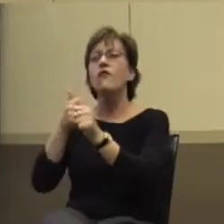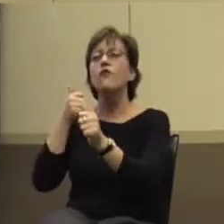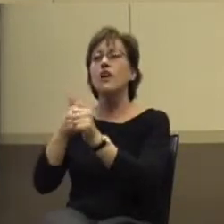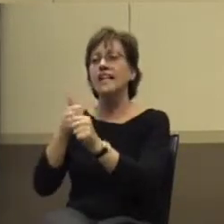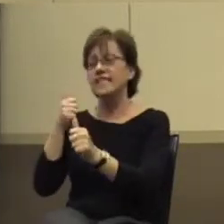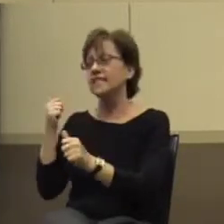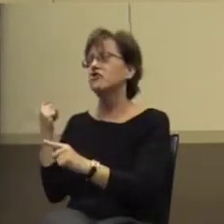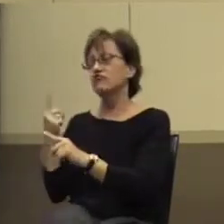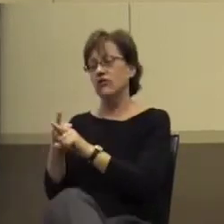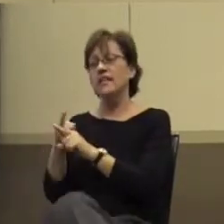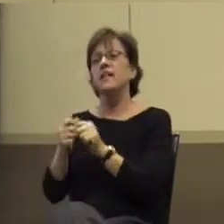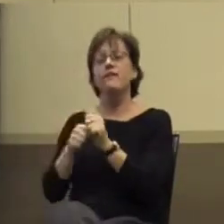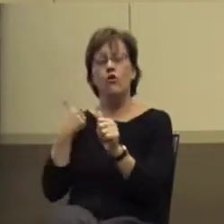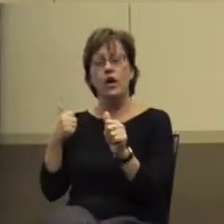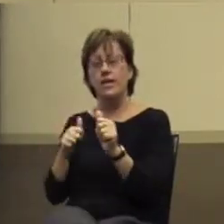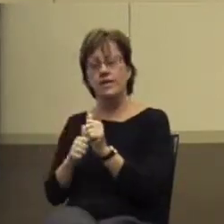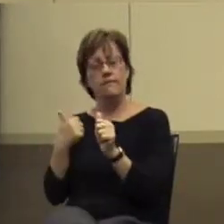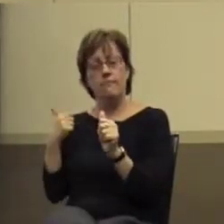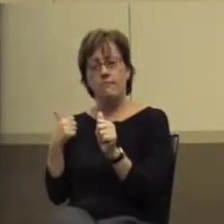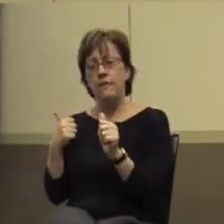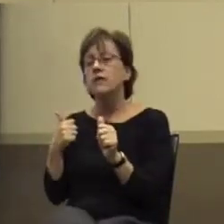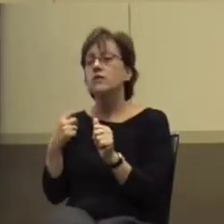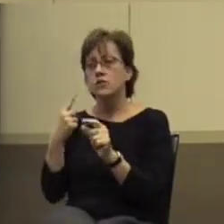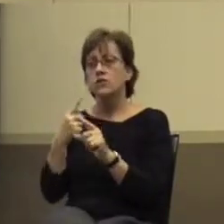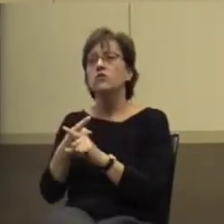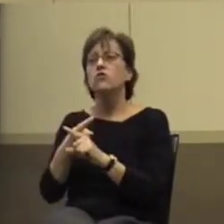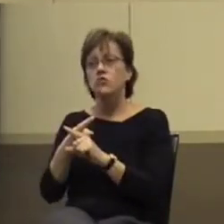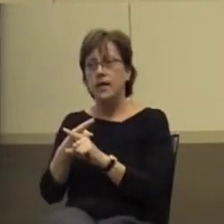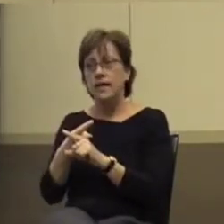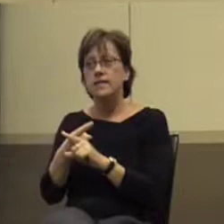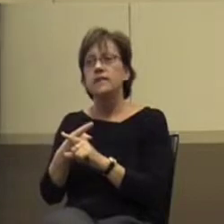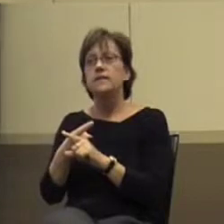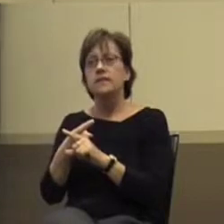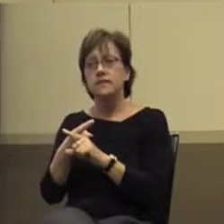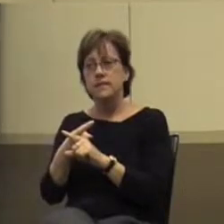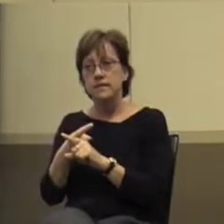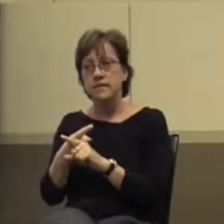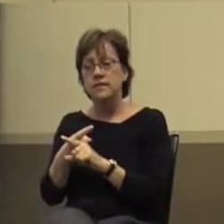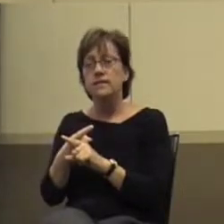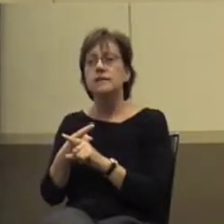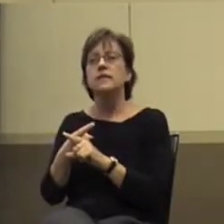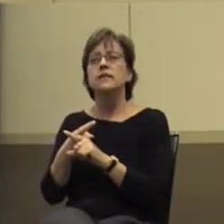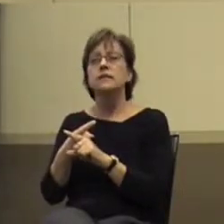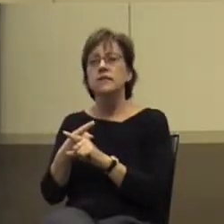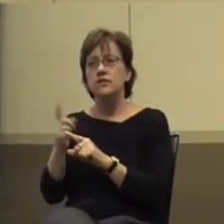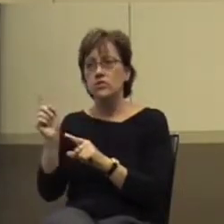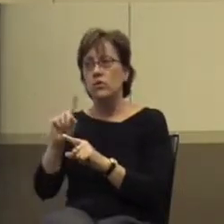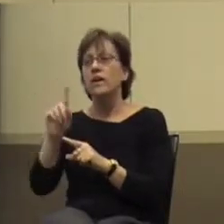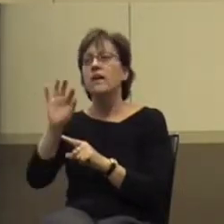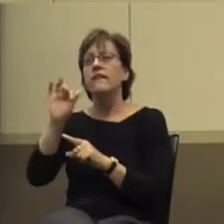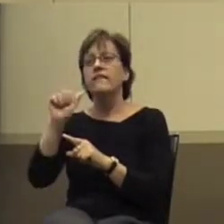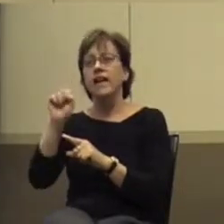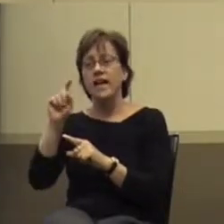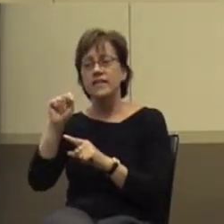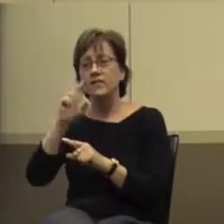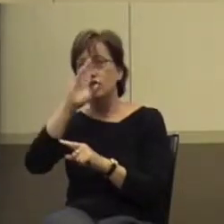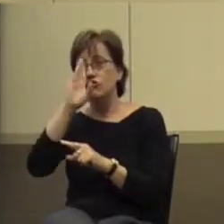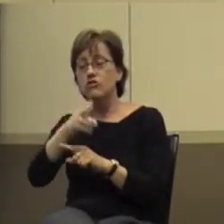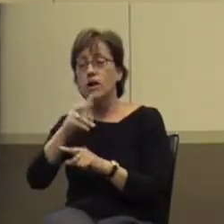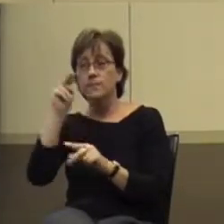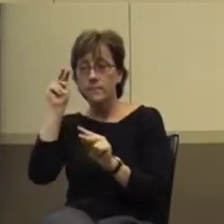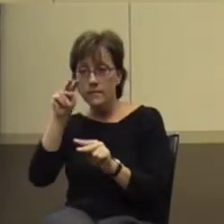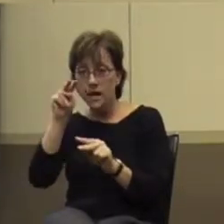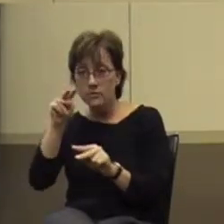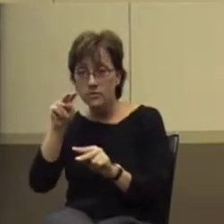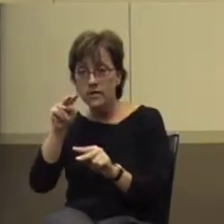Yeah, avoidance, yeah. So that's where sometimes, like the FAST and direct observation data may not